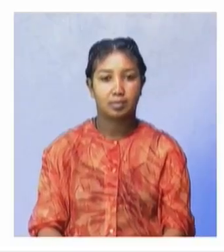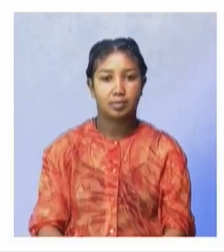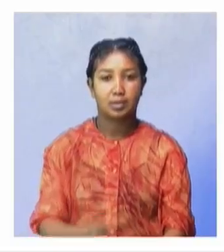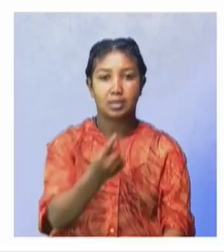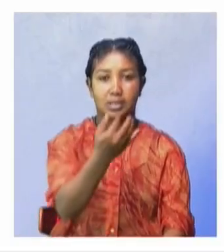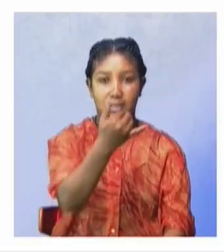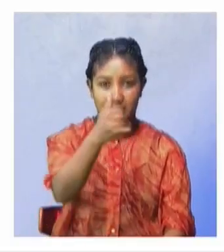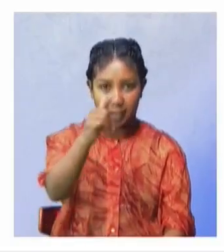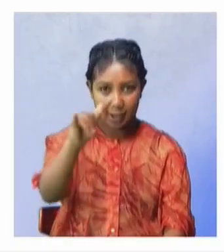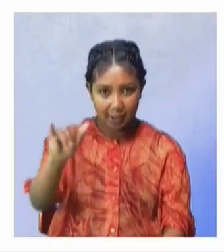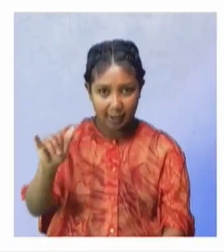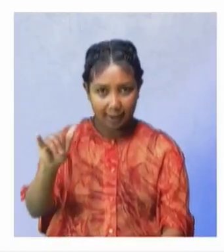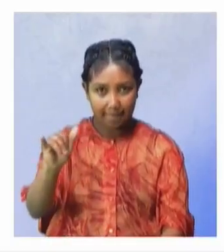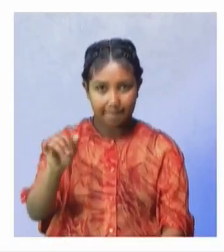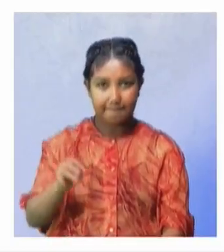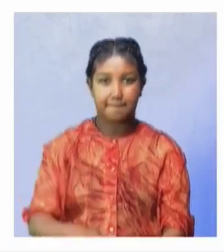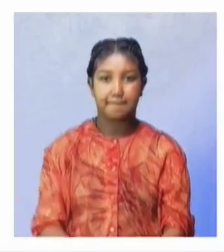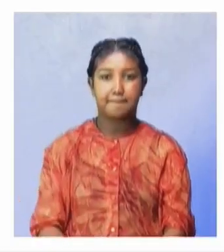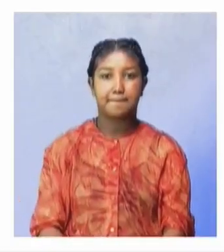play